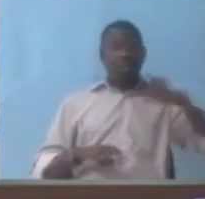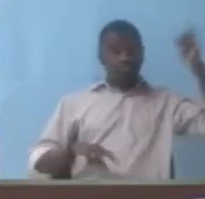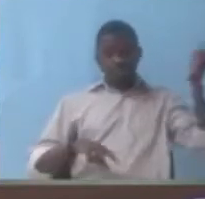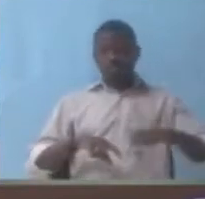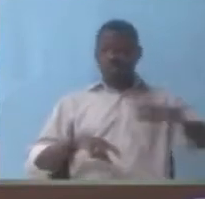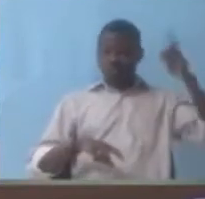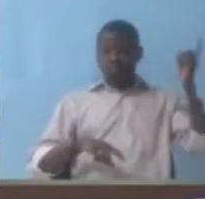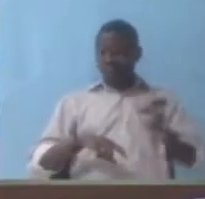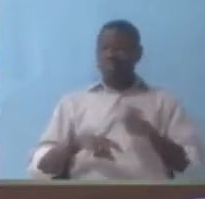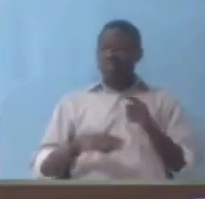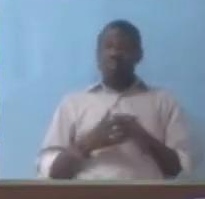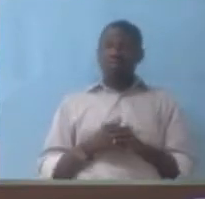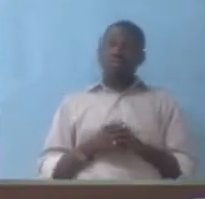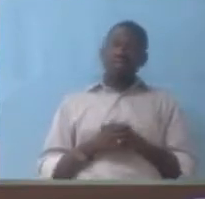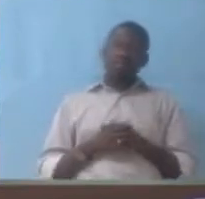whipped.